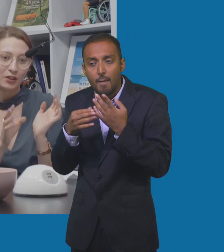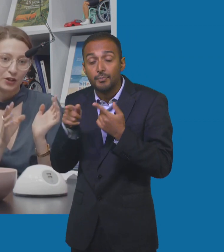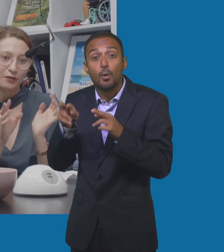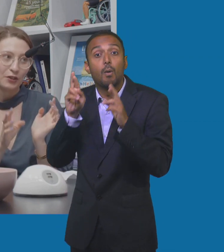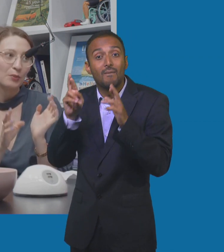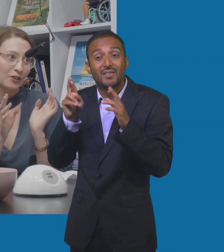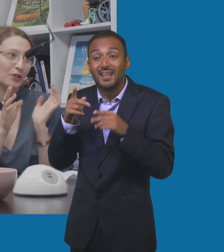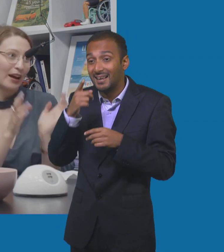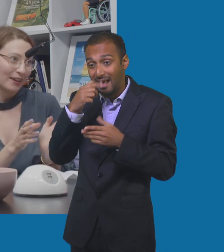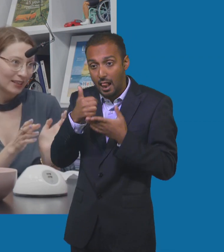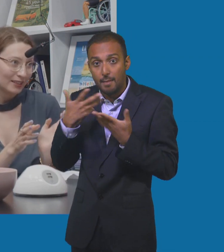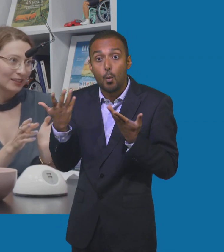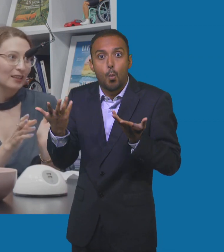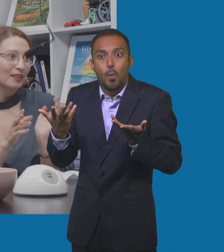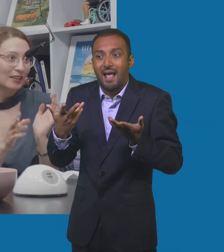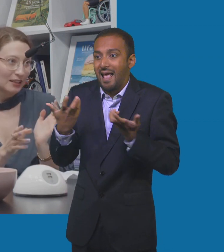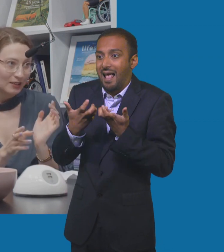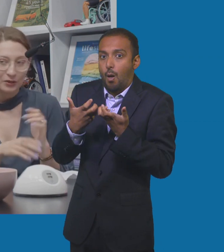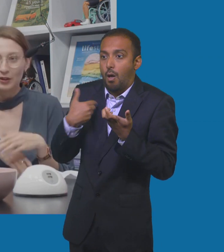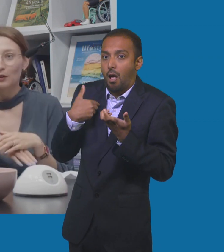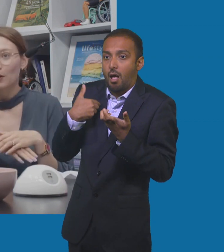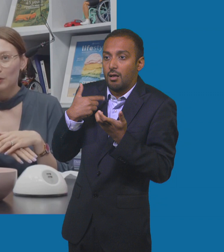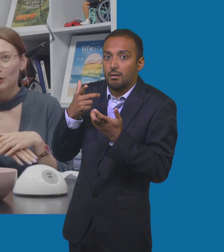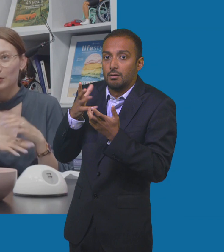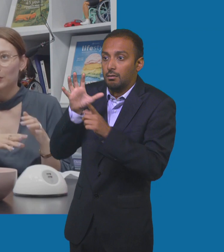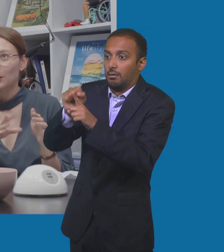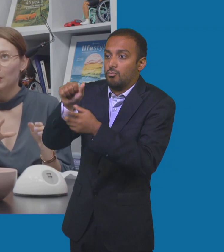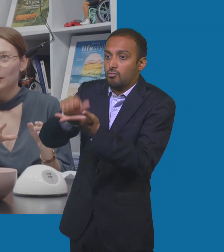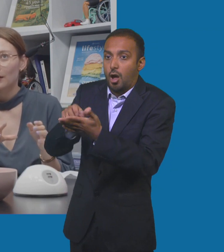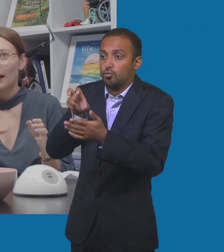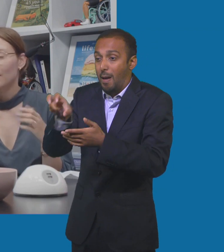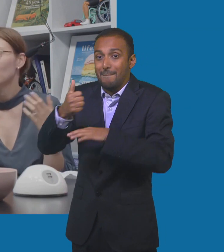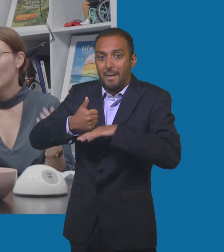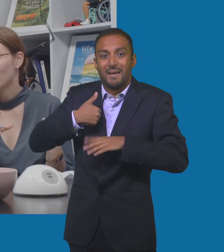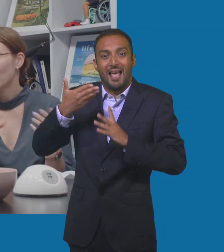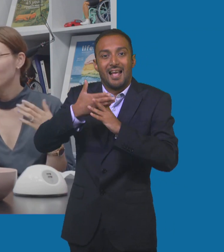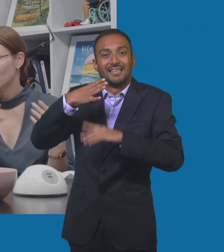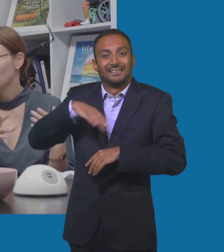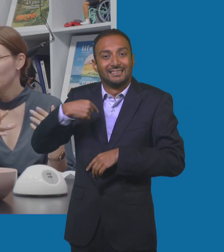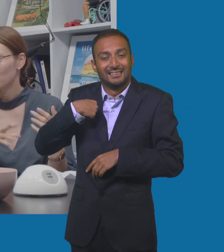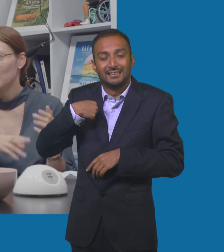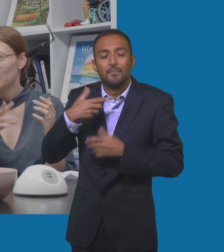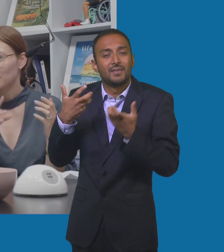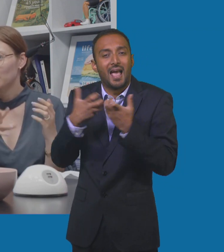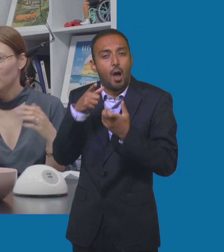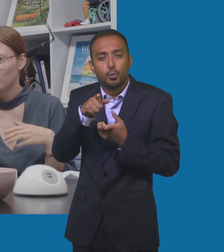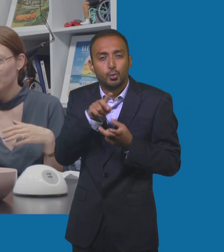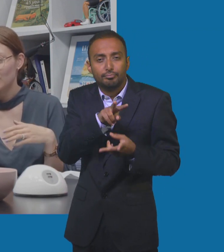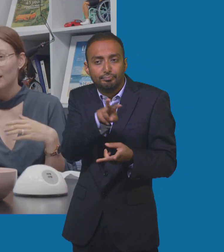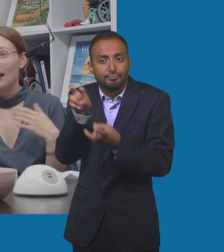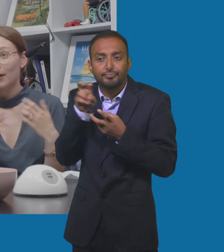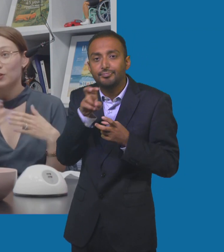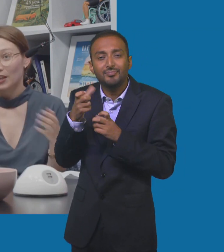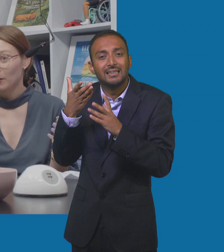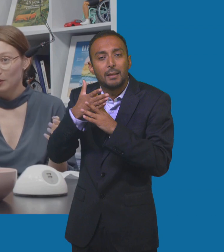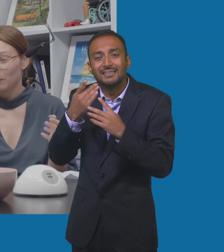locate the best charger for you based on your access needs. So I think a lot of people are exploring at the moment, how do you gather that accessibility information about different charge